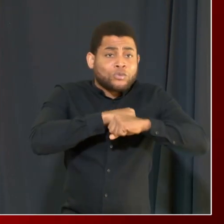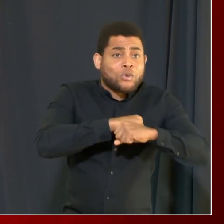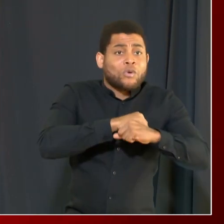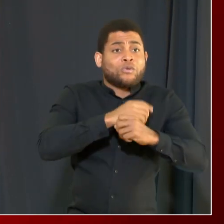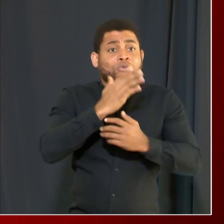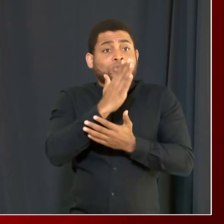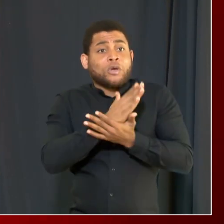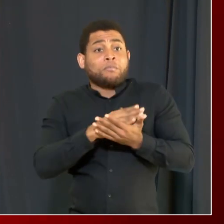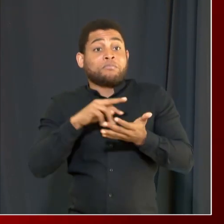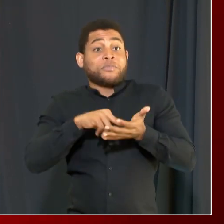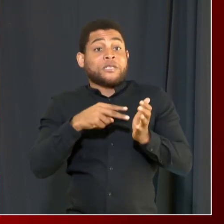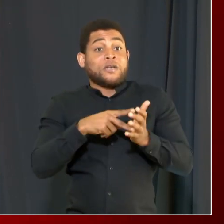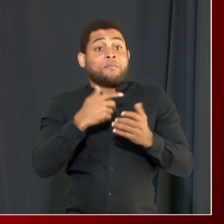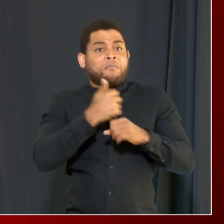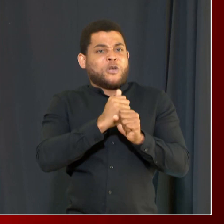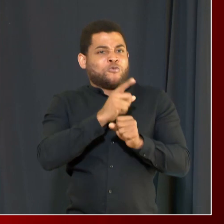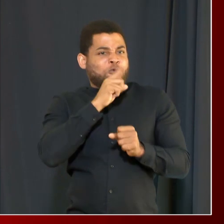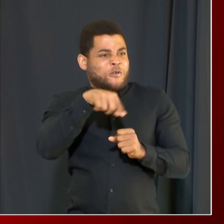safe space.